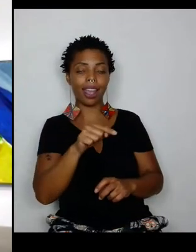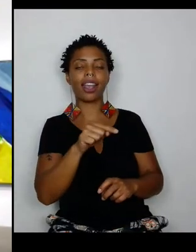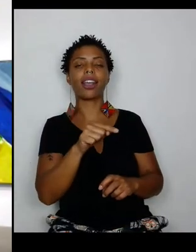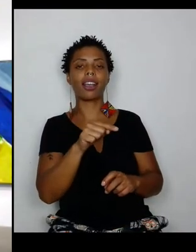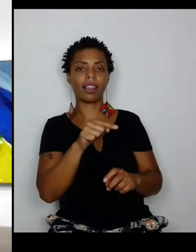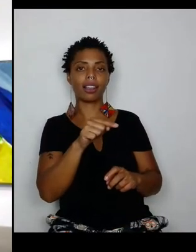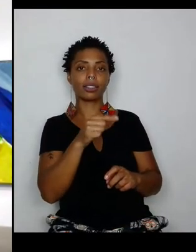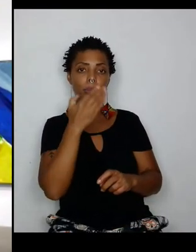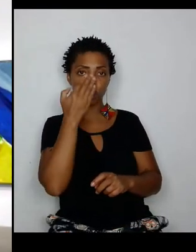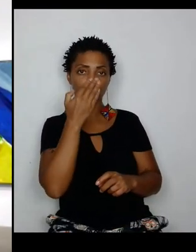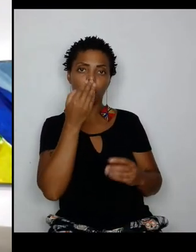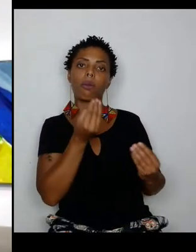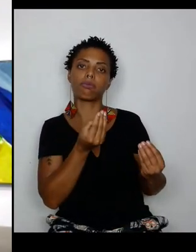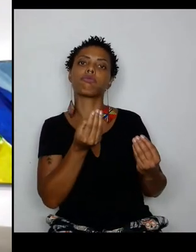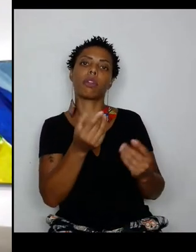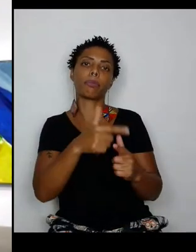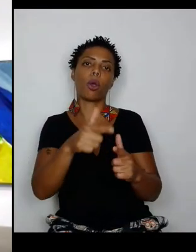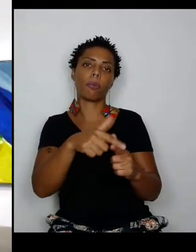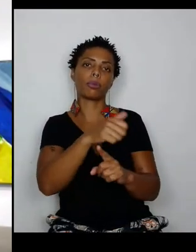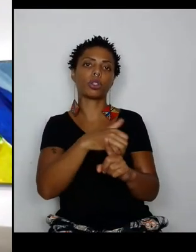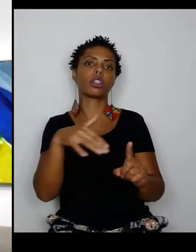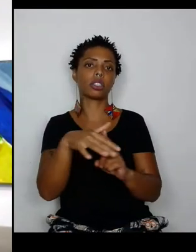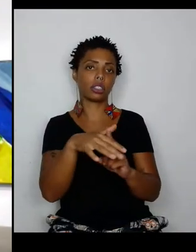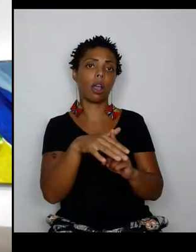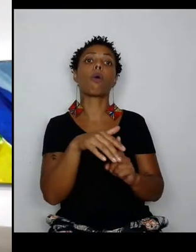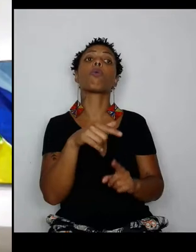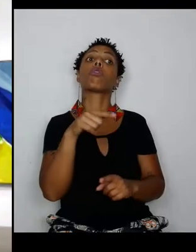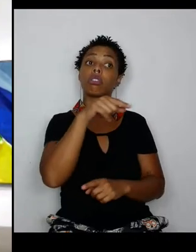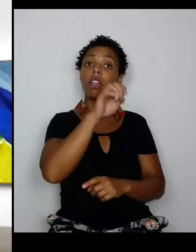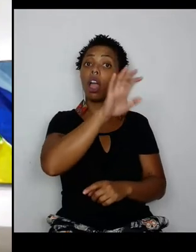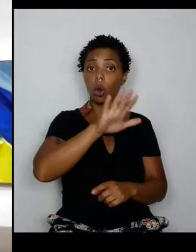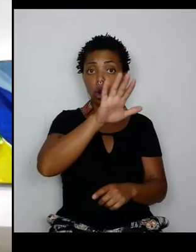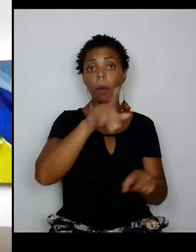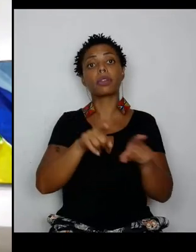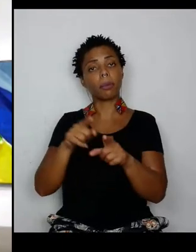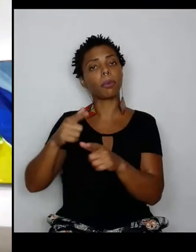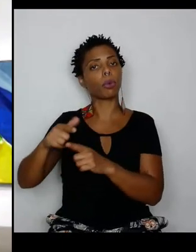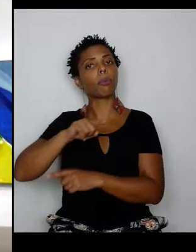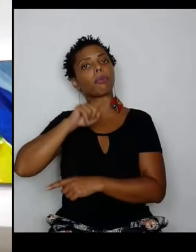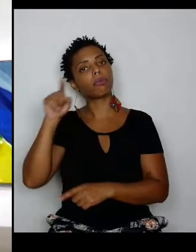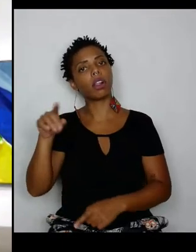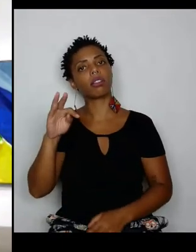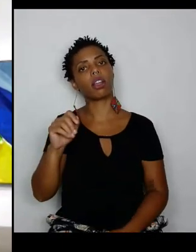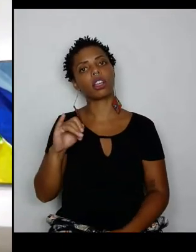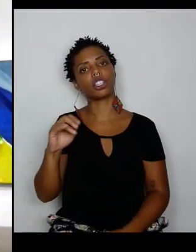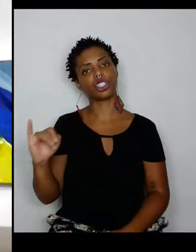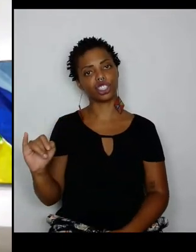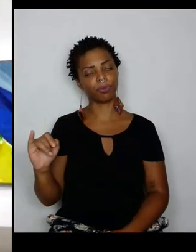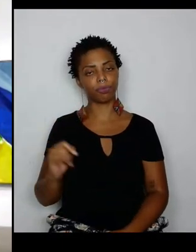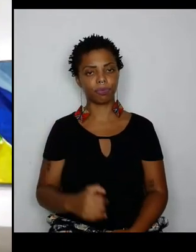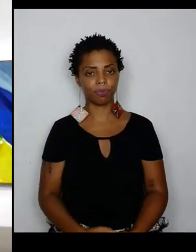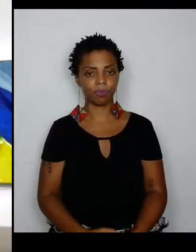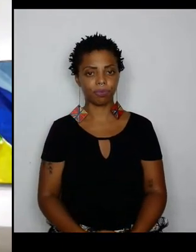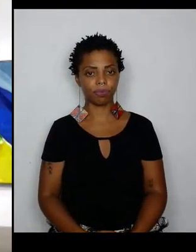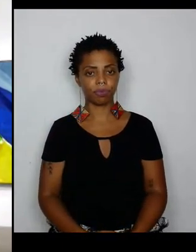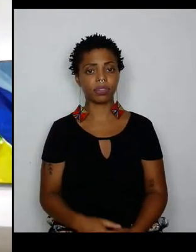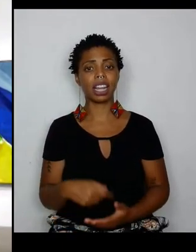in tahiti and he wrote about those at great length he was conflicted yes um